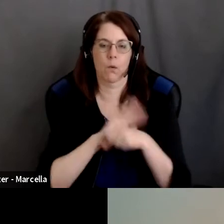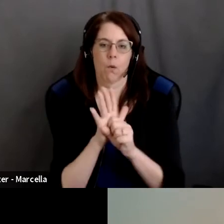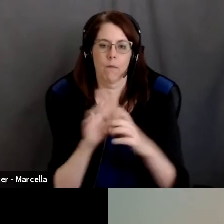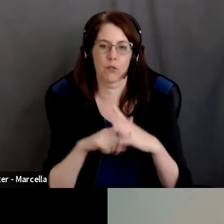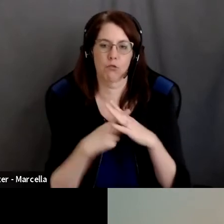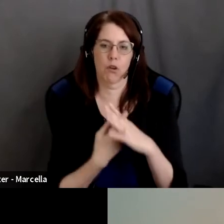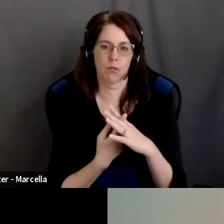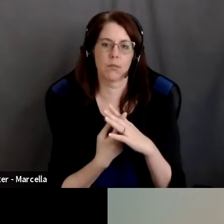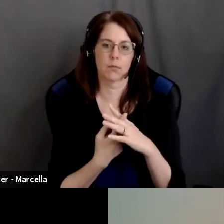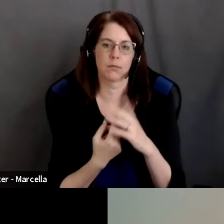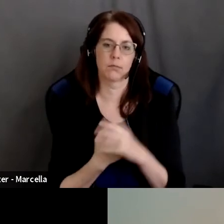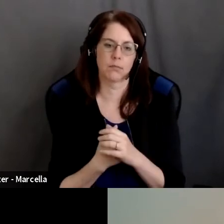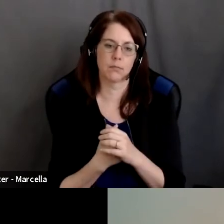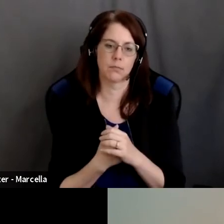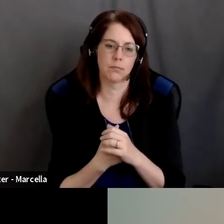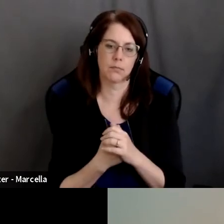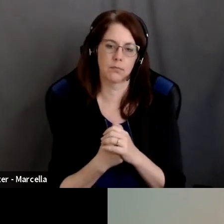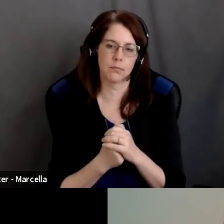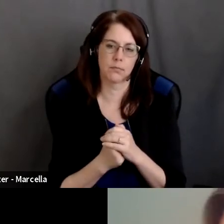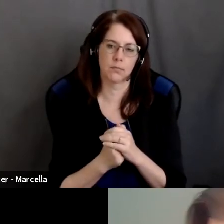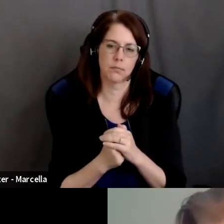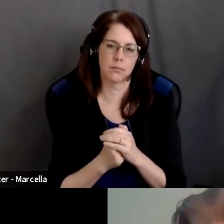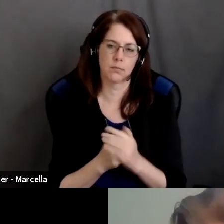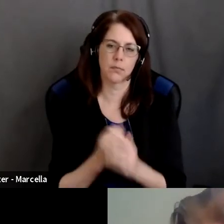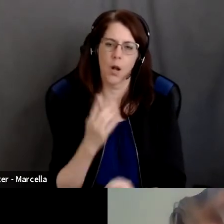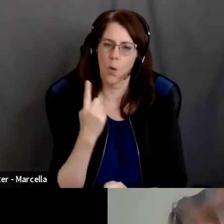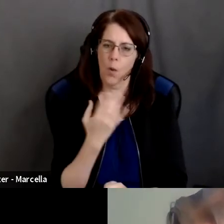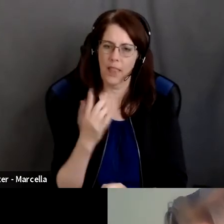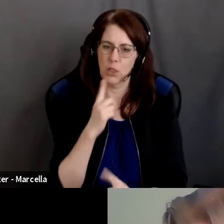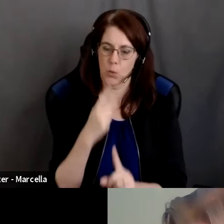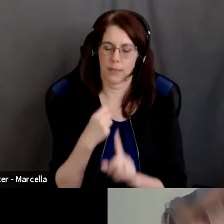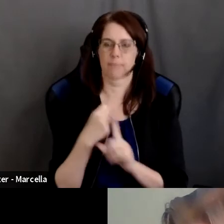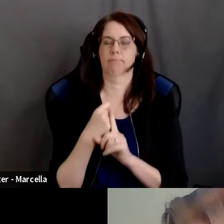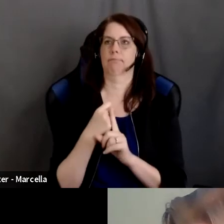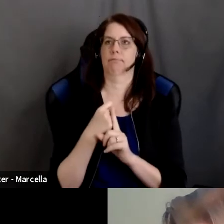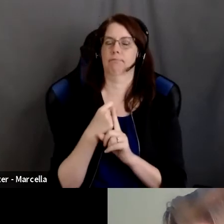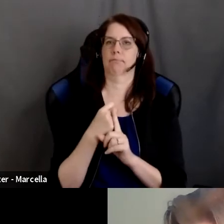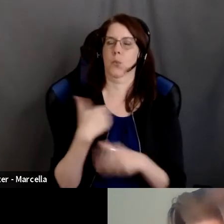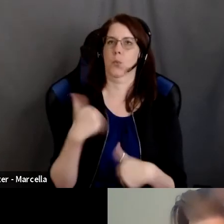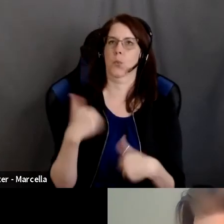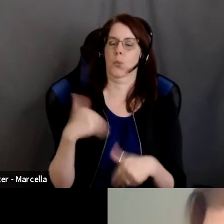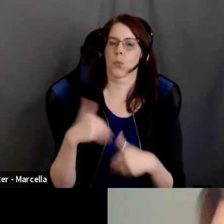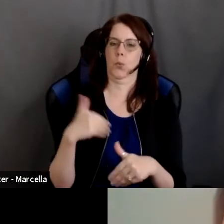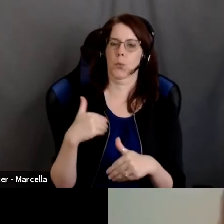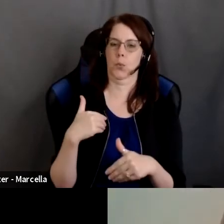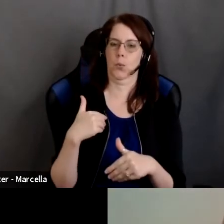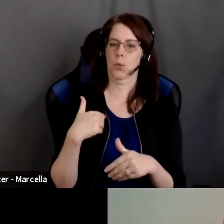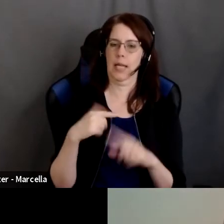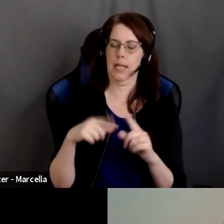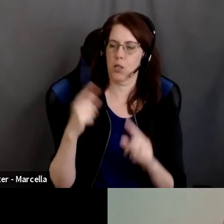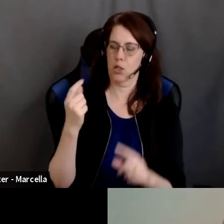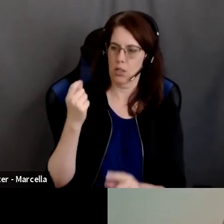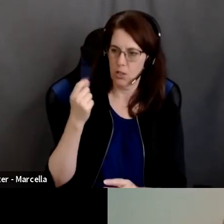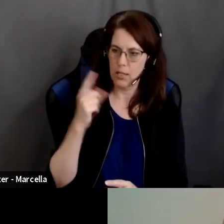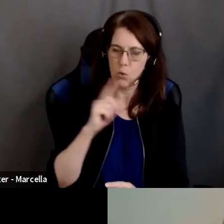And one of the things that really struck me as I couldn't get my head around it